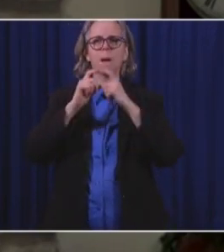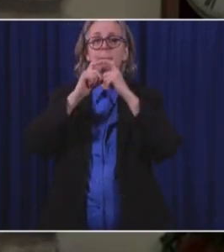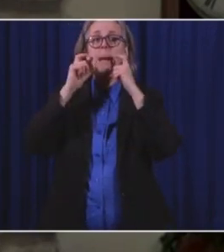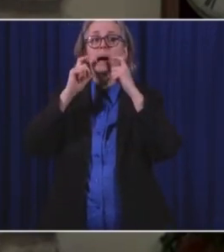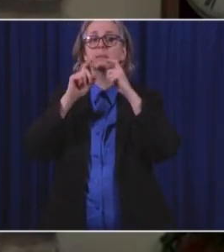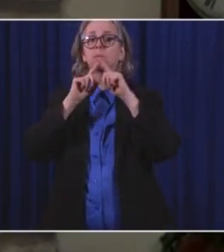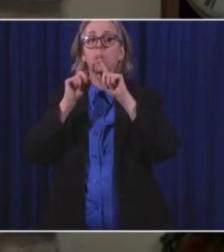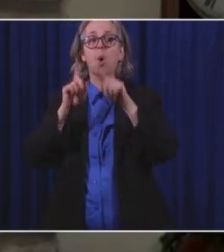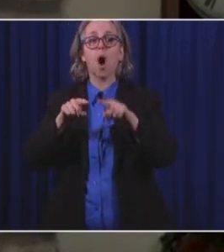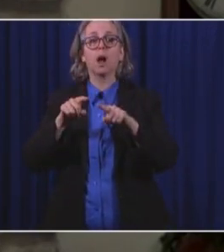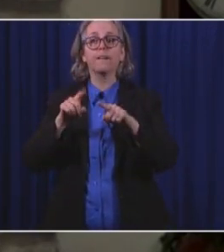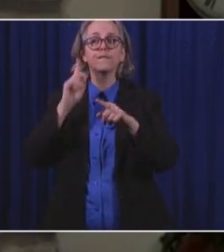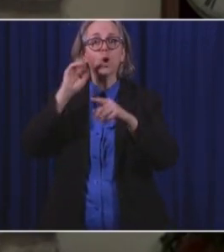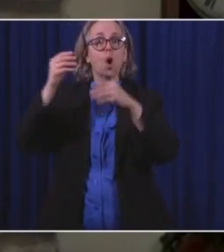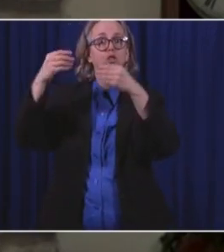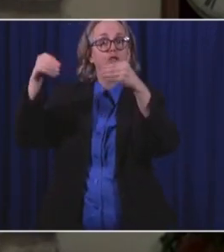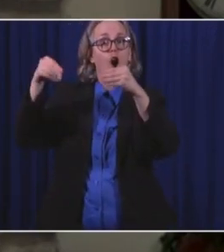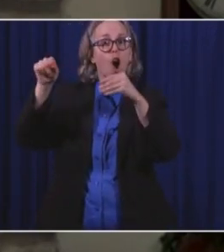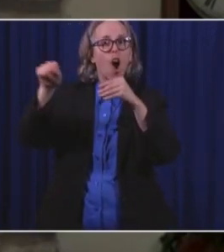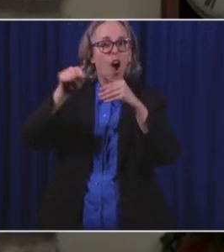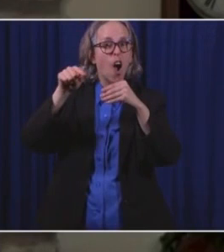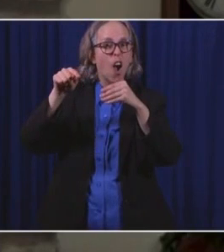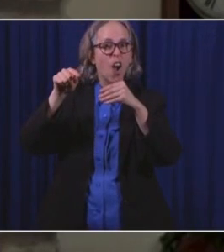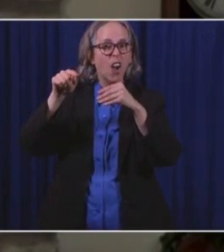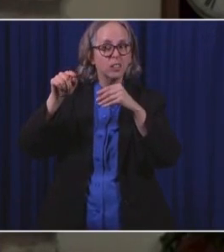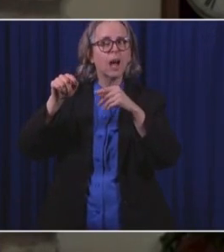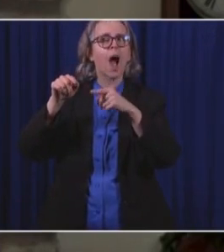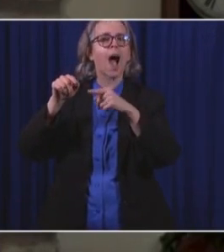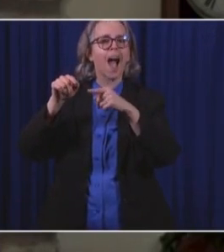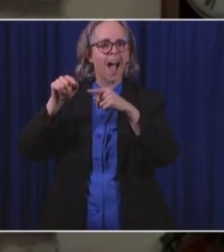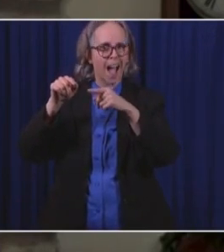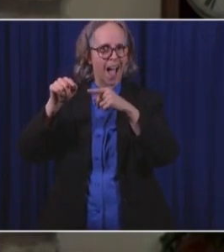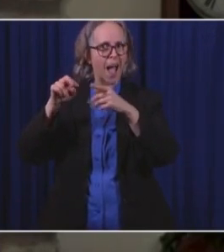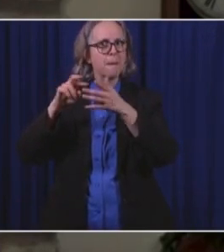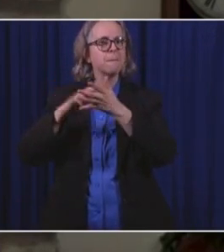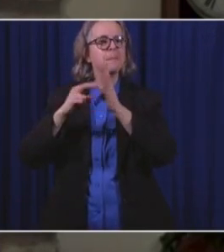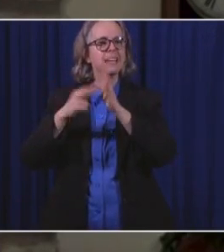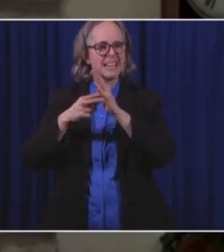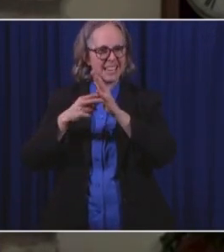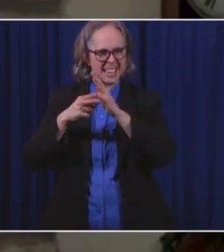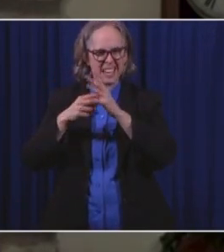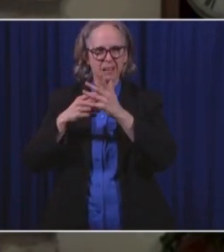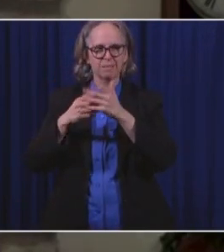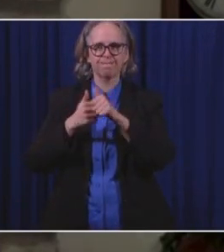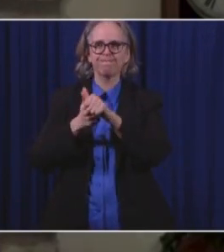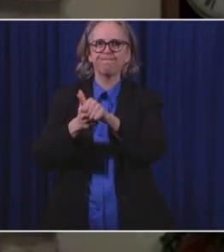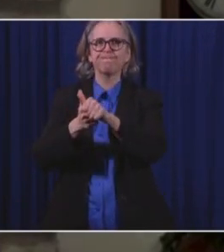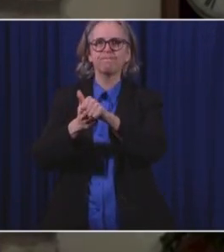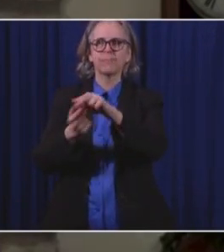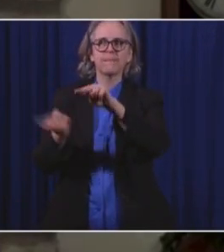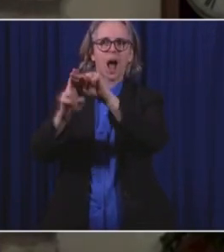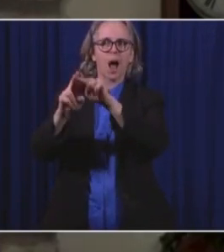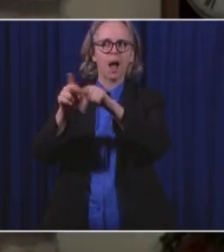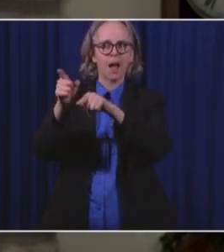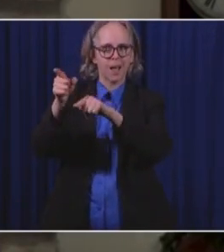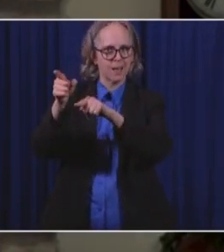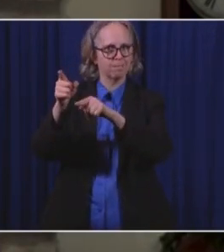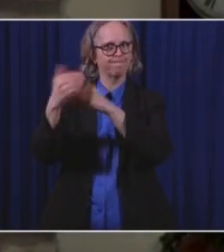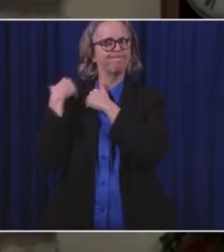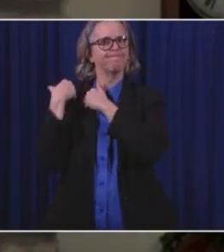better than it was 3 weeks ago or so. And that's because we put on an order